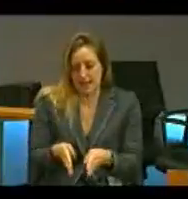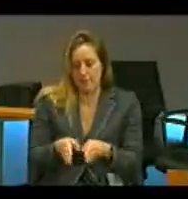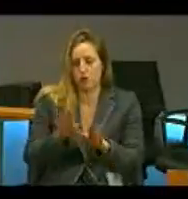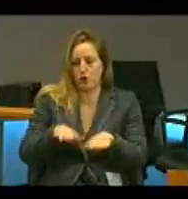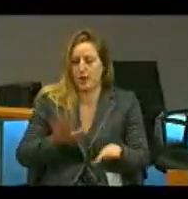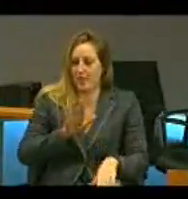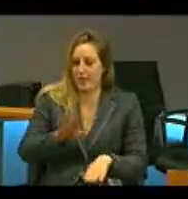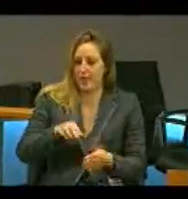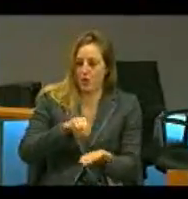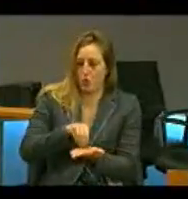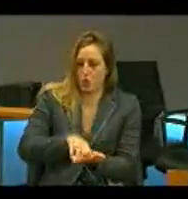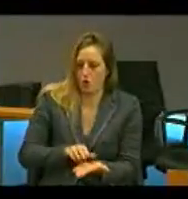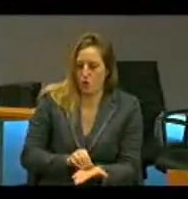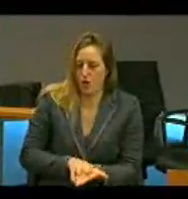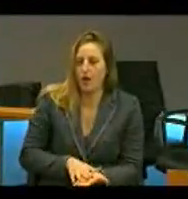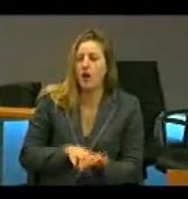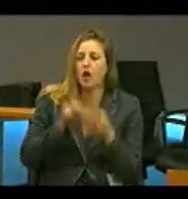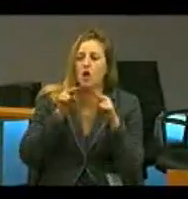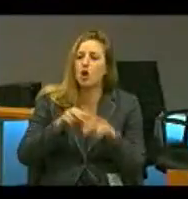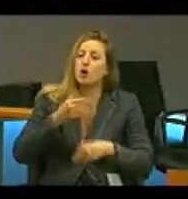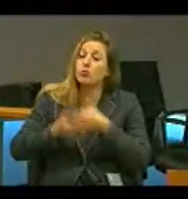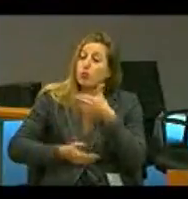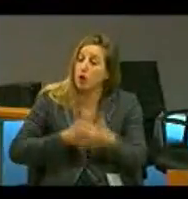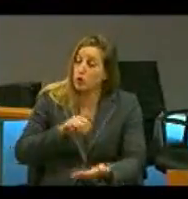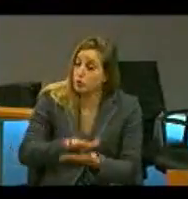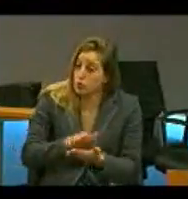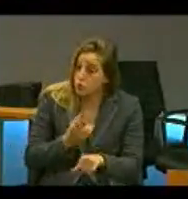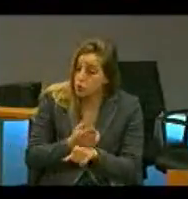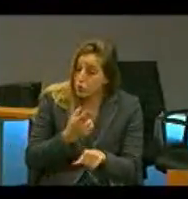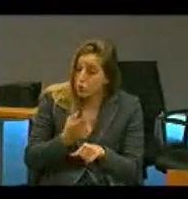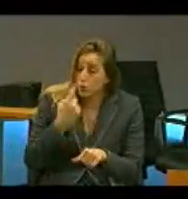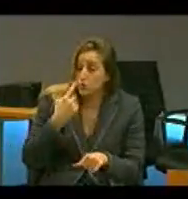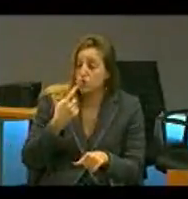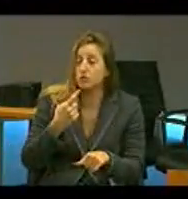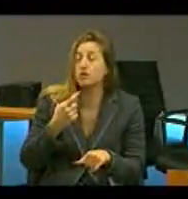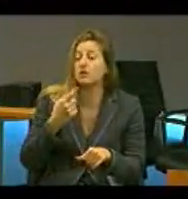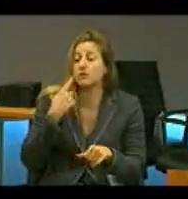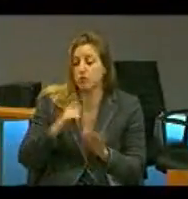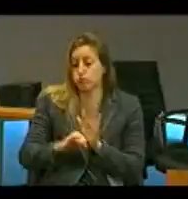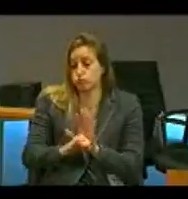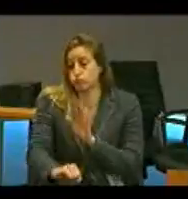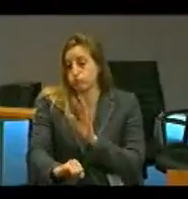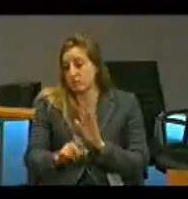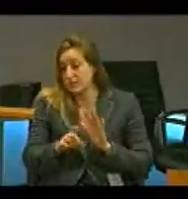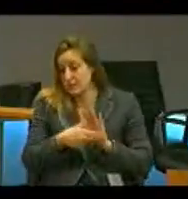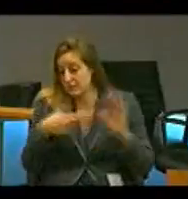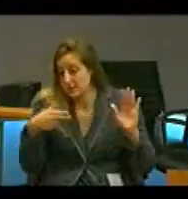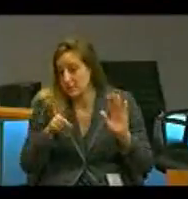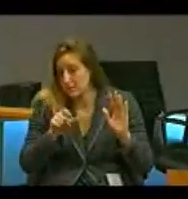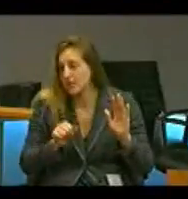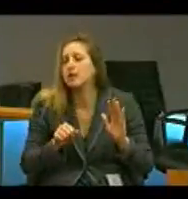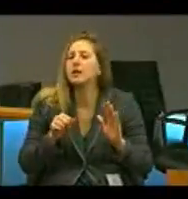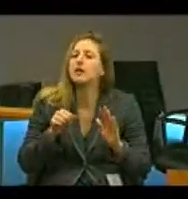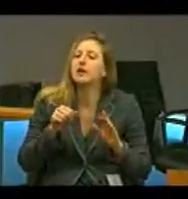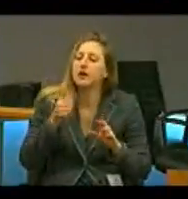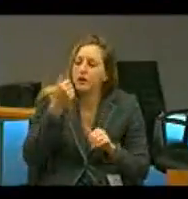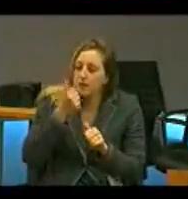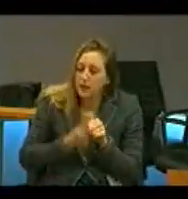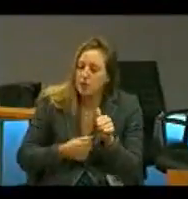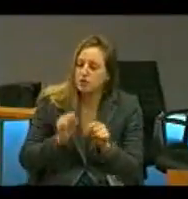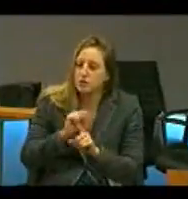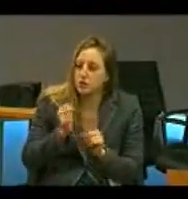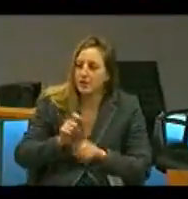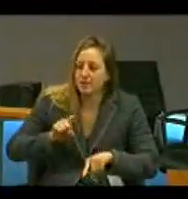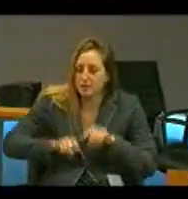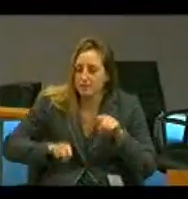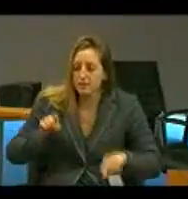and look at the process that a school used to decide whether or not this is a child with disabilities or not, and make a case-by-case determination of whether or not the